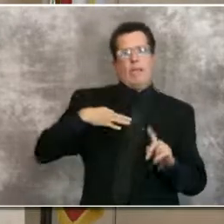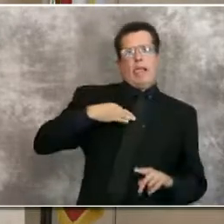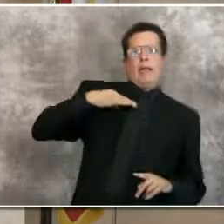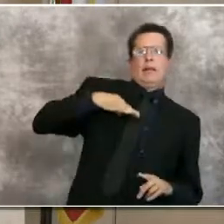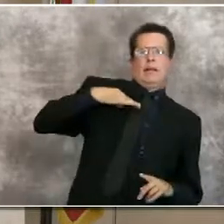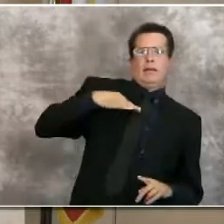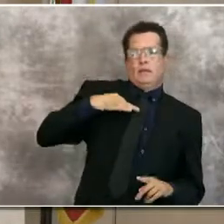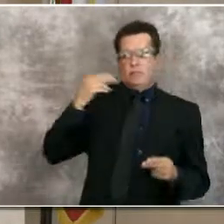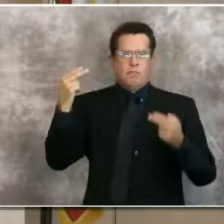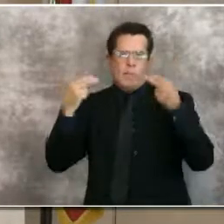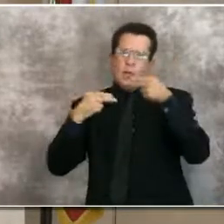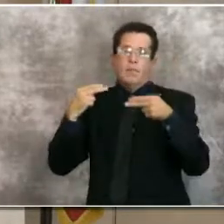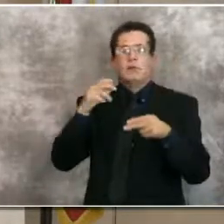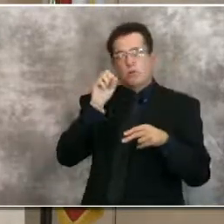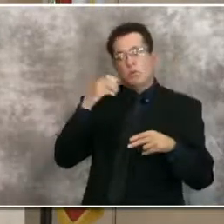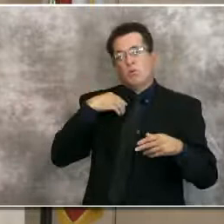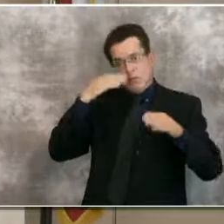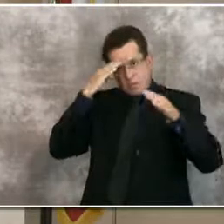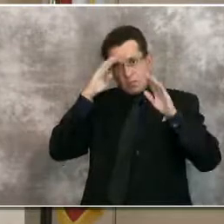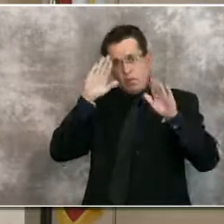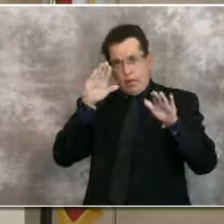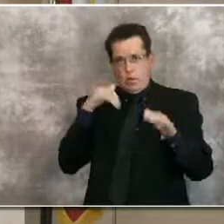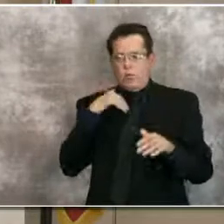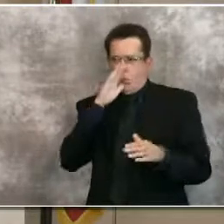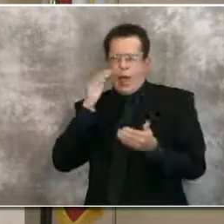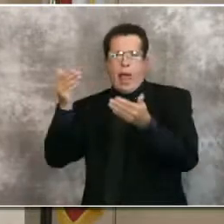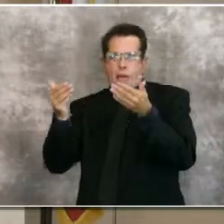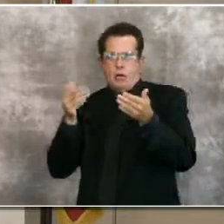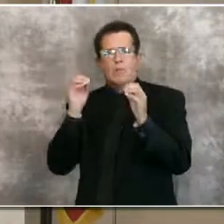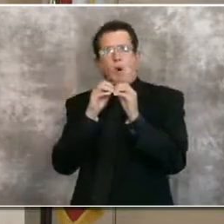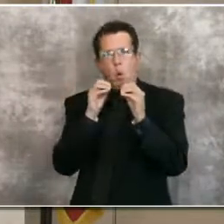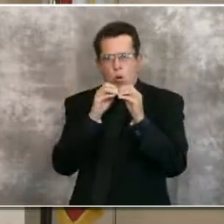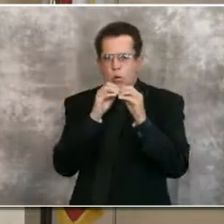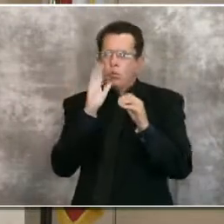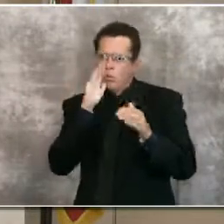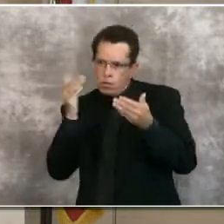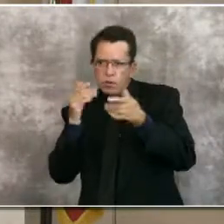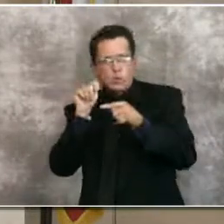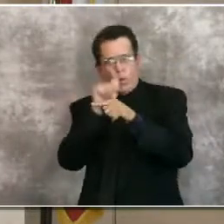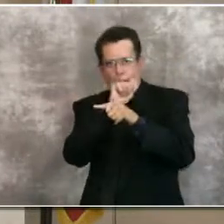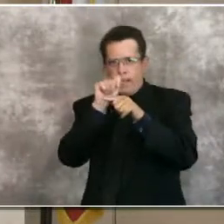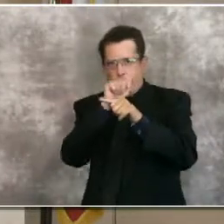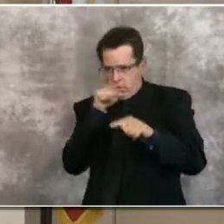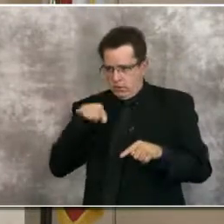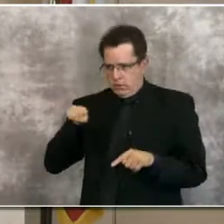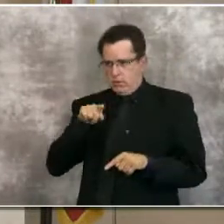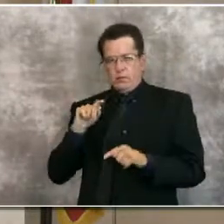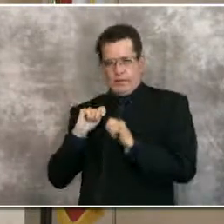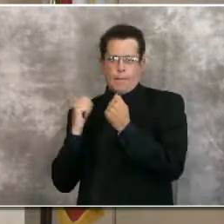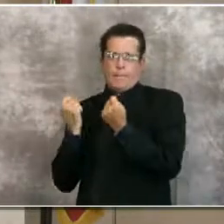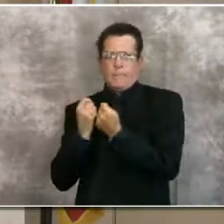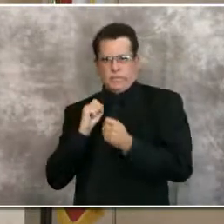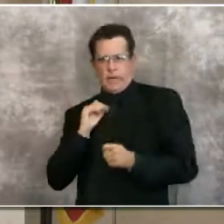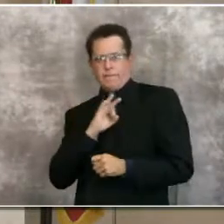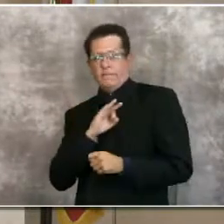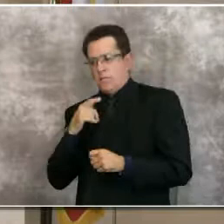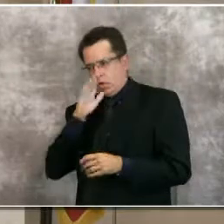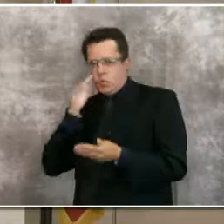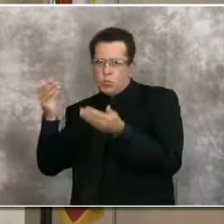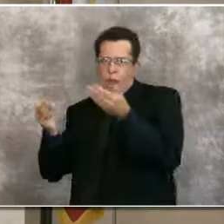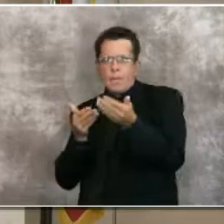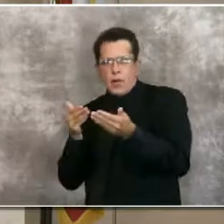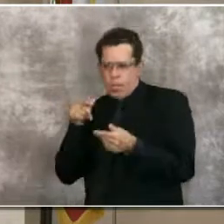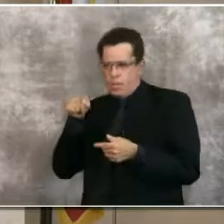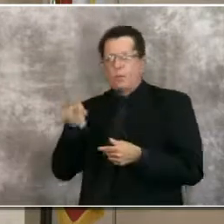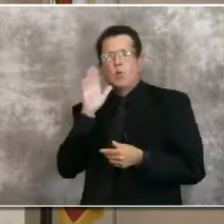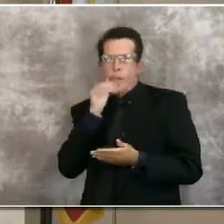we anticipate that bringing on onboarding and training these staff that are hired will